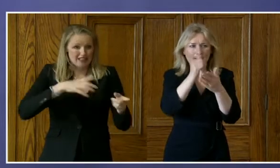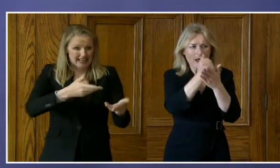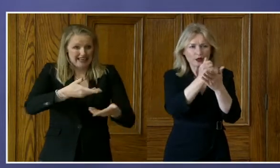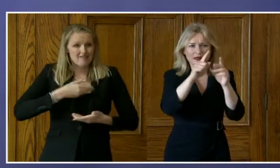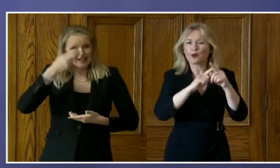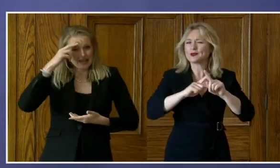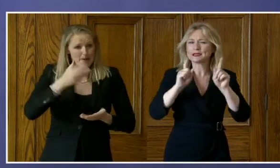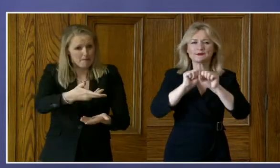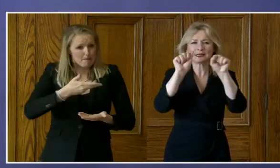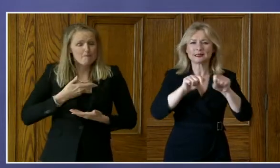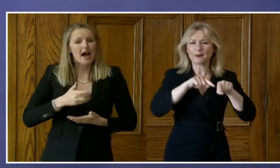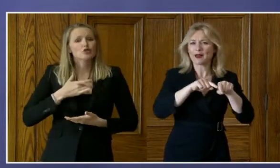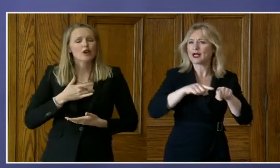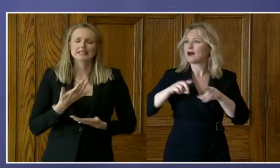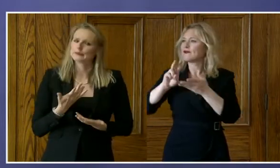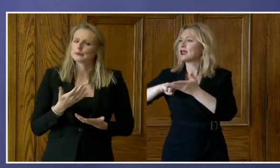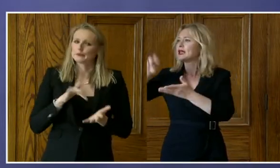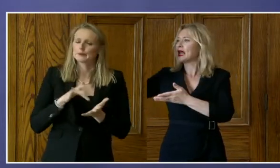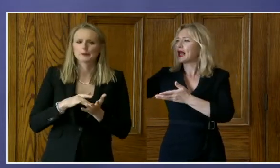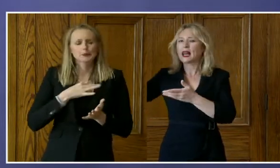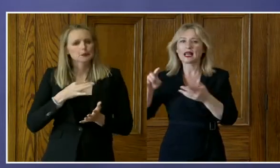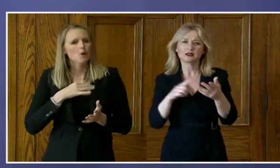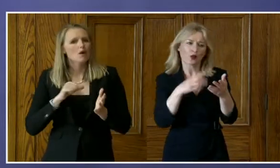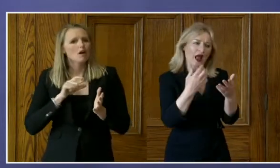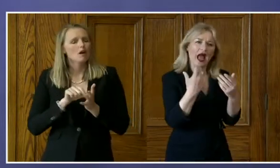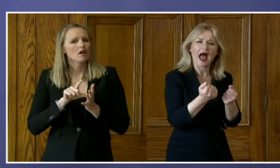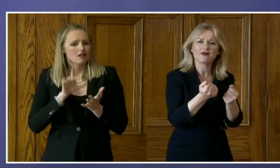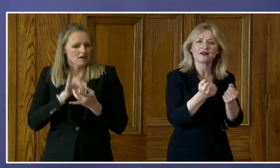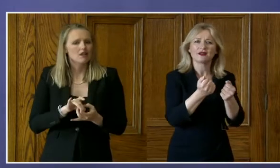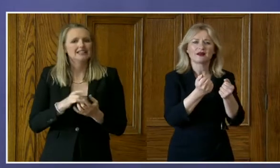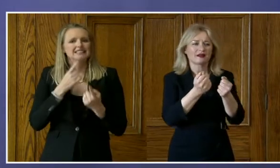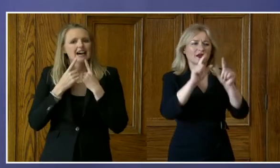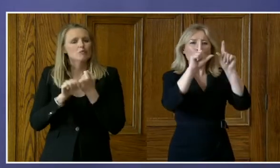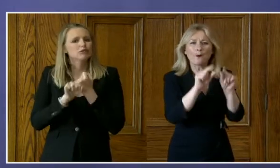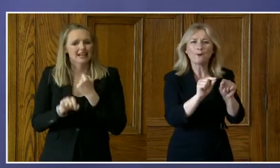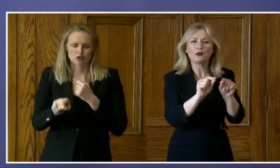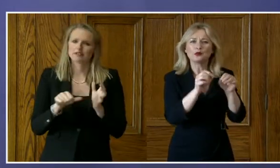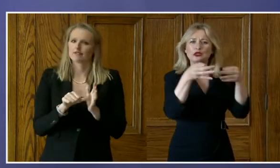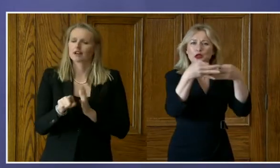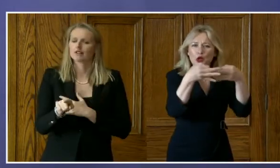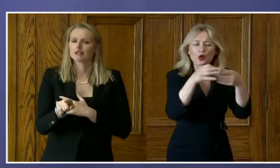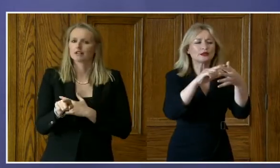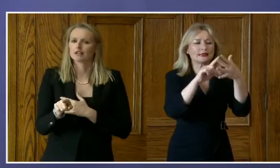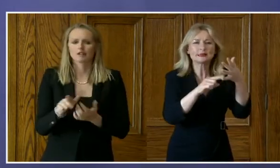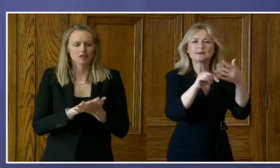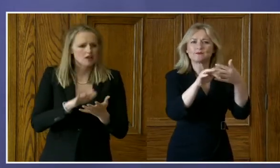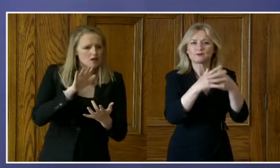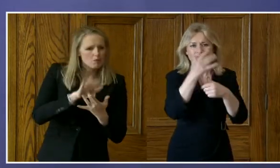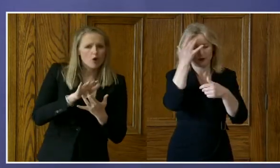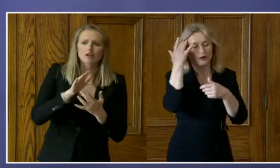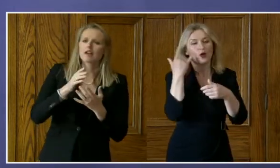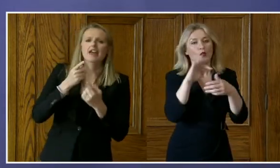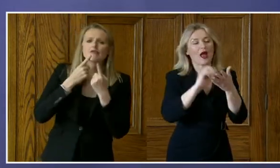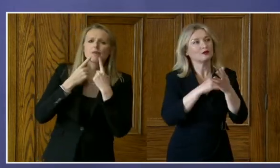are a number of data assurance and data security measures that need to be put in place, which include consulting with the Information